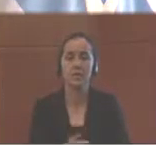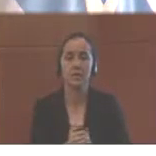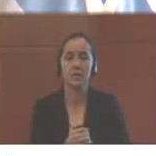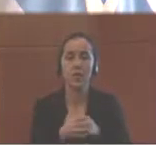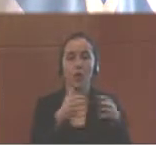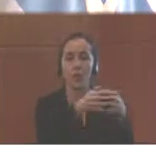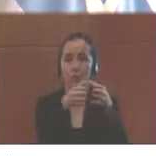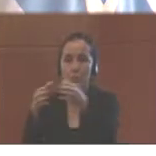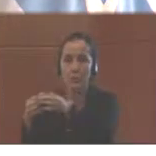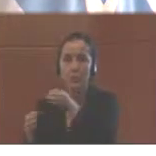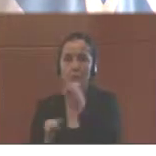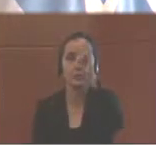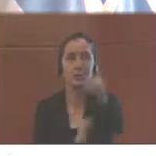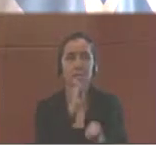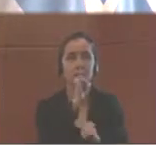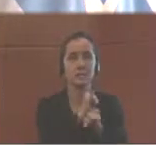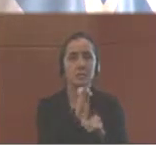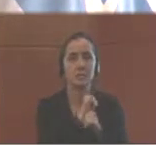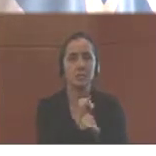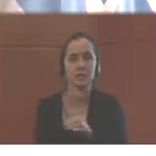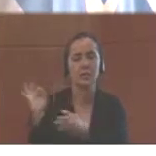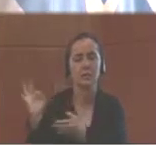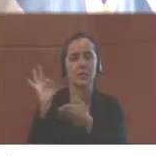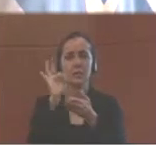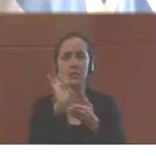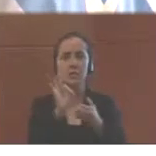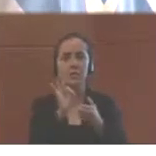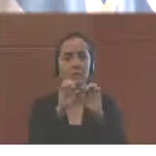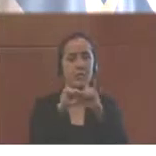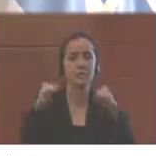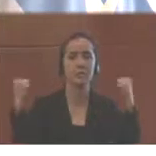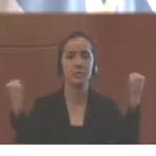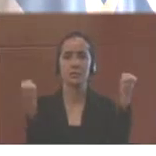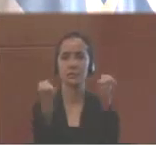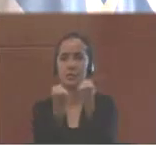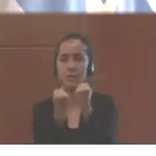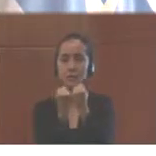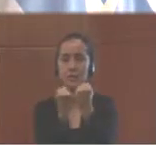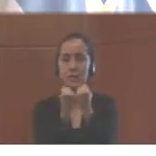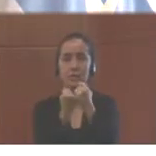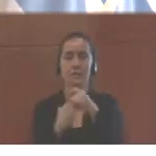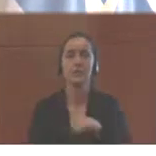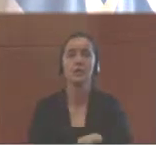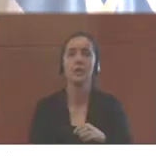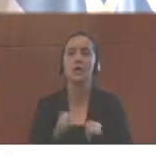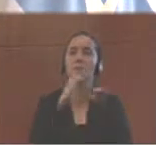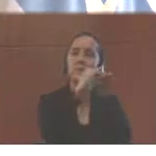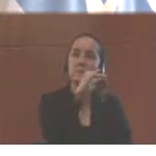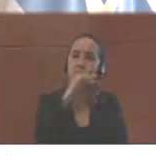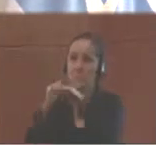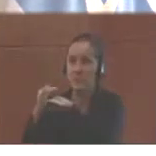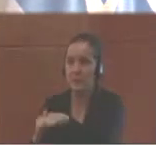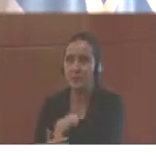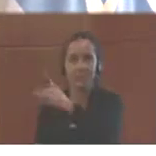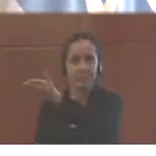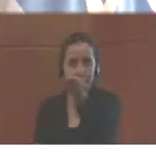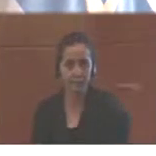la cooperación internacional, damas y caballeros, representantes de la sociedad civil, distinguidos invitados, damas y